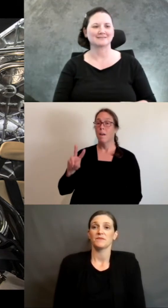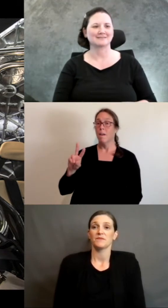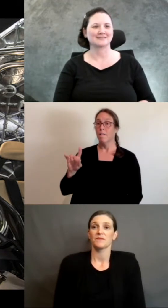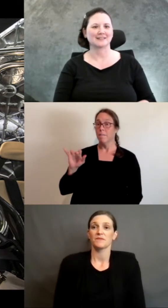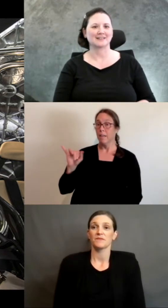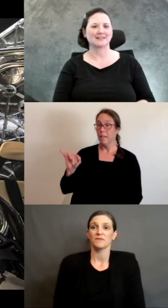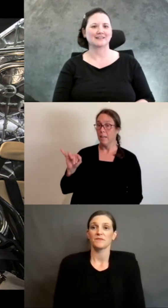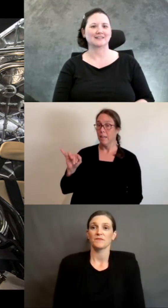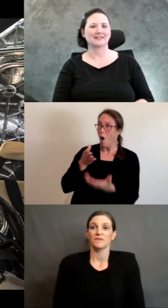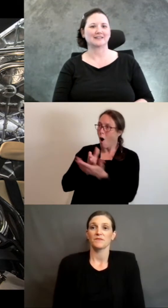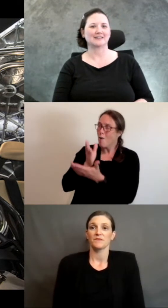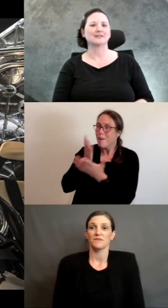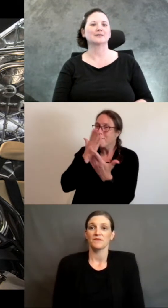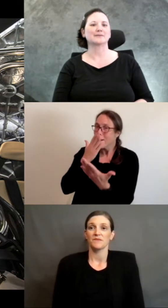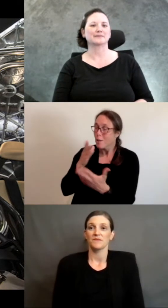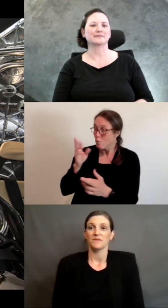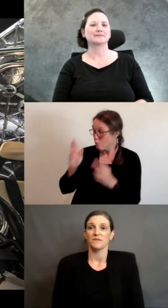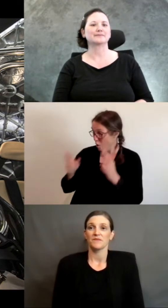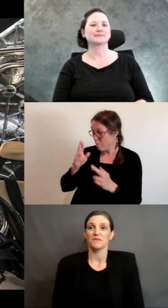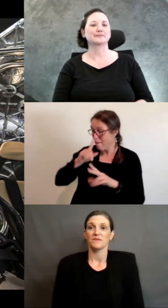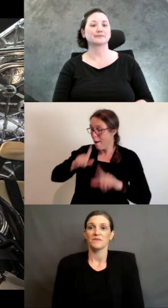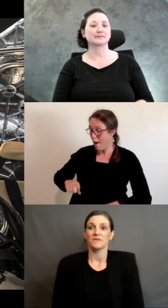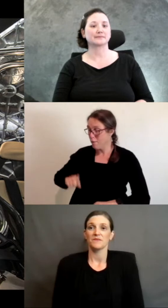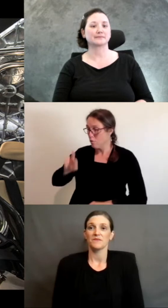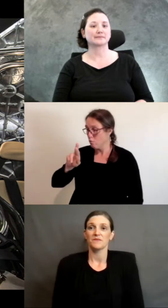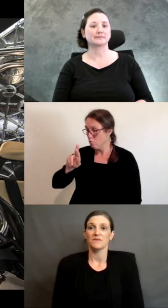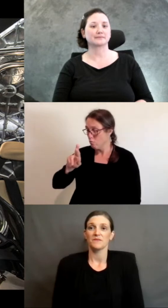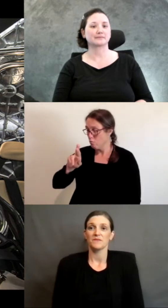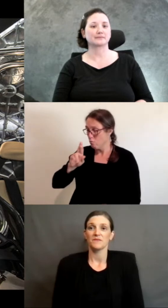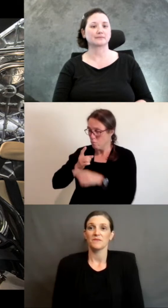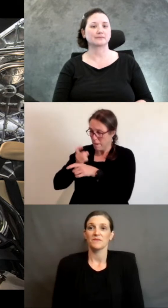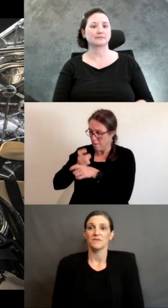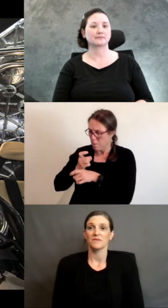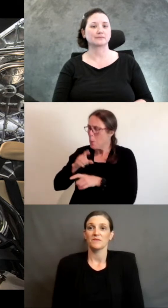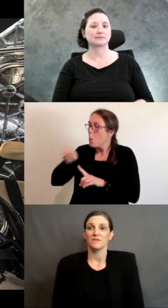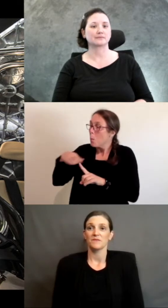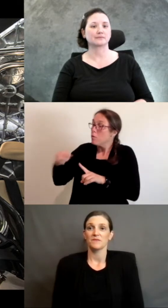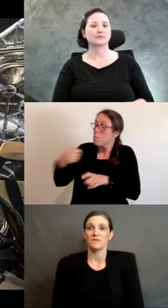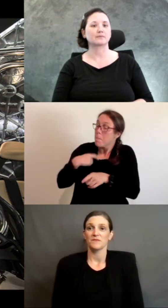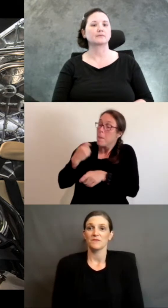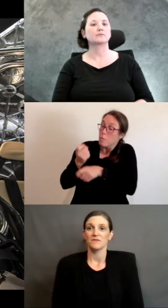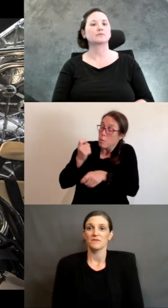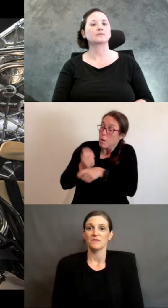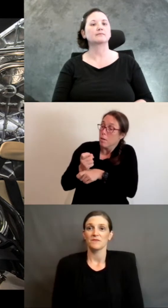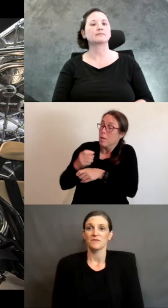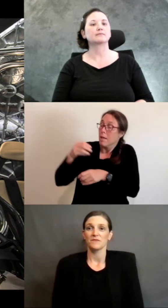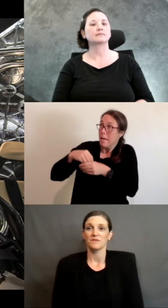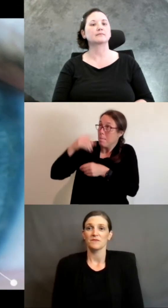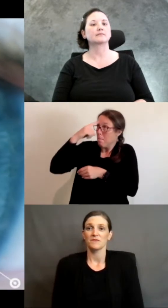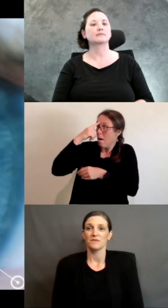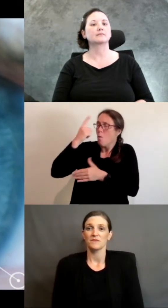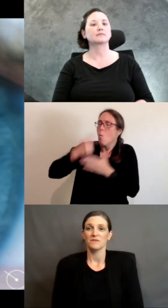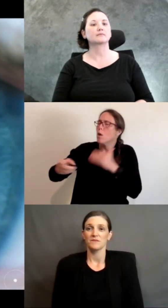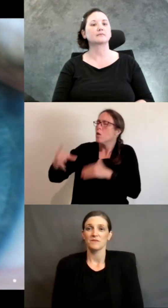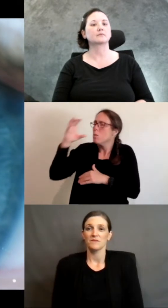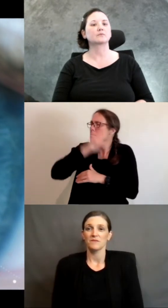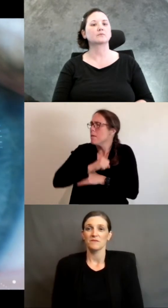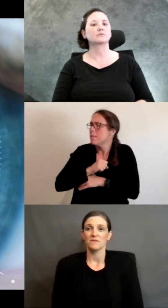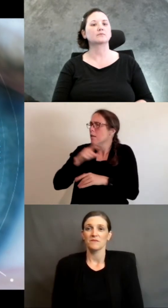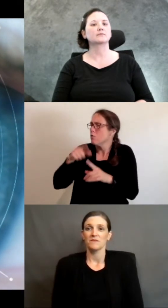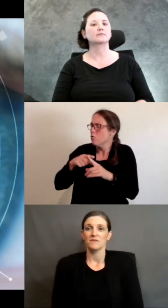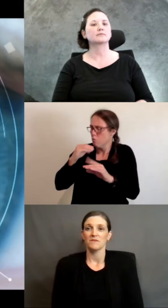answer this riddle. When you have a riddle in mind, what is the one thing you're lacking to figure the rhyme? the